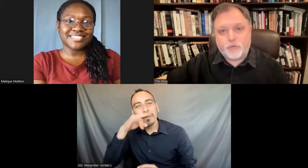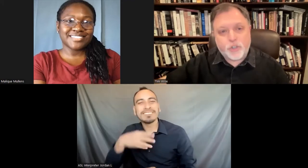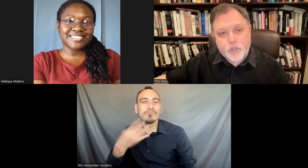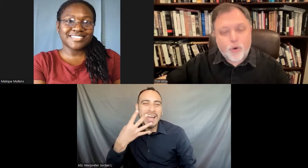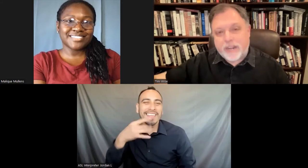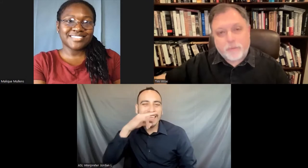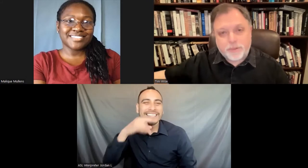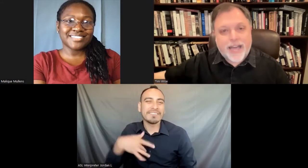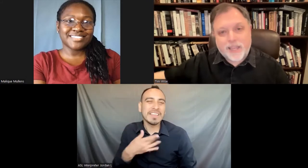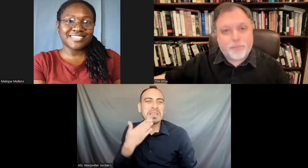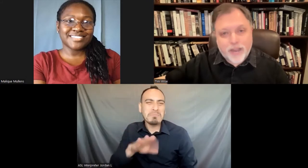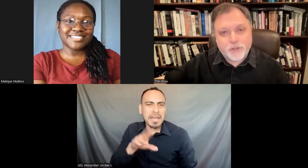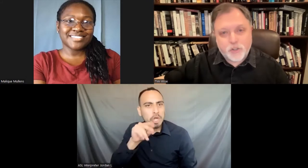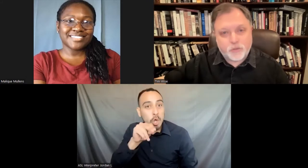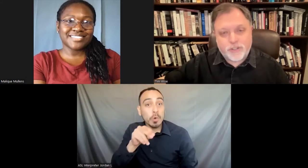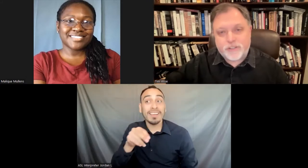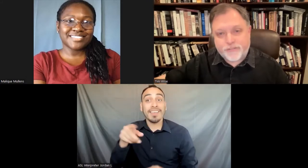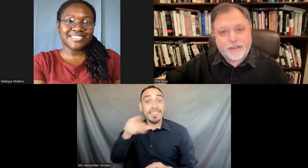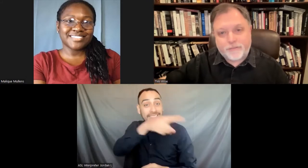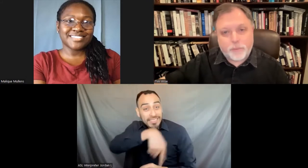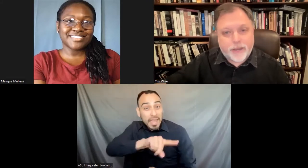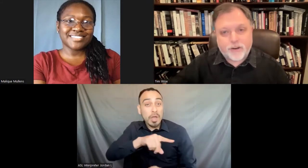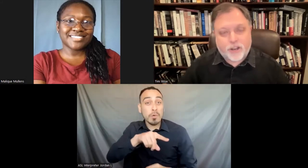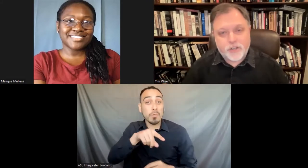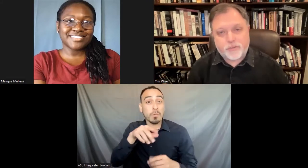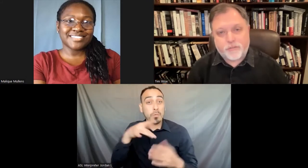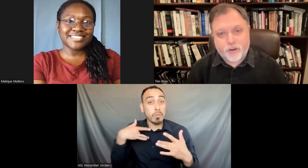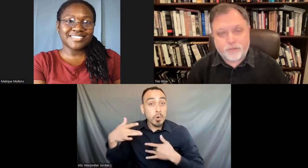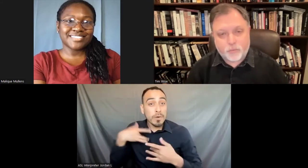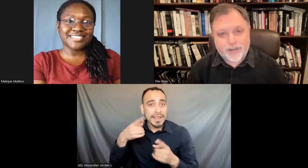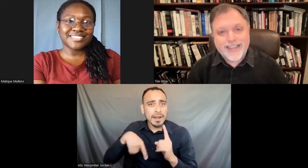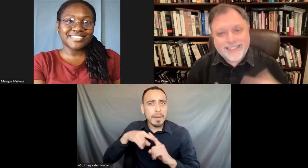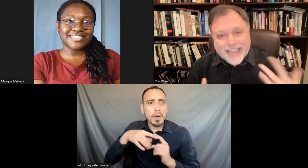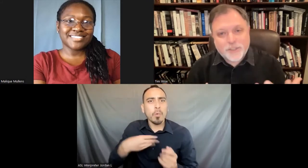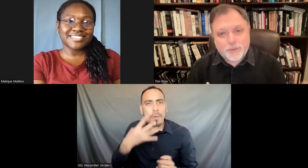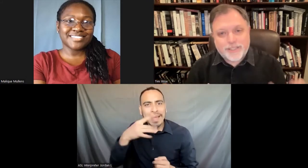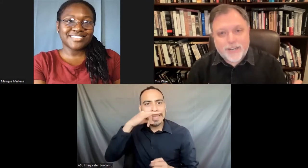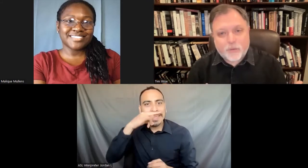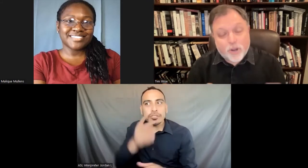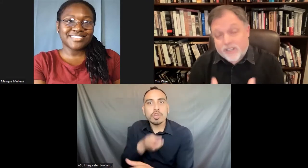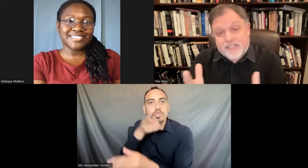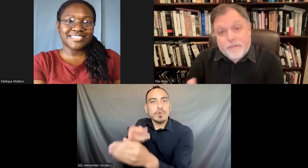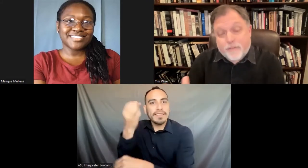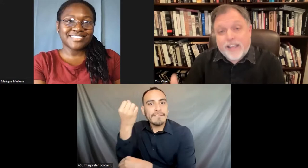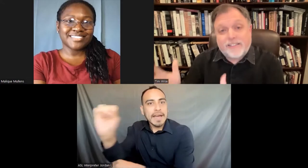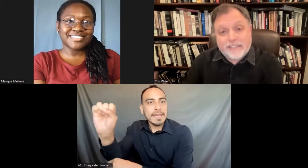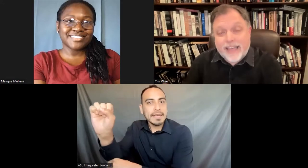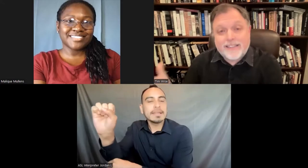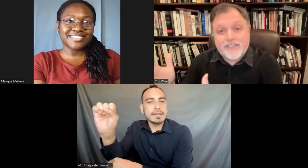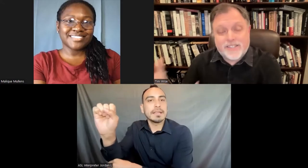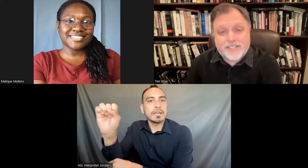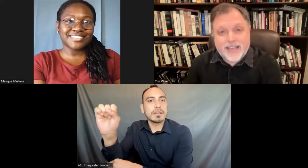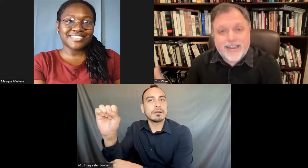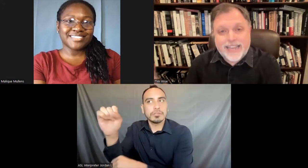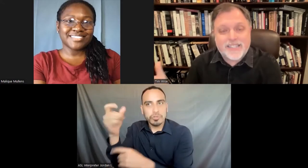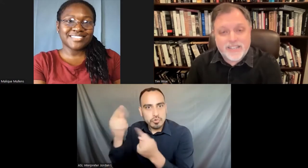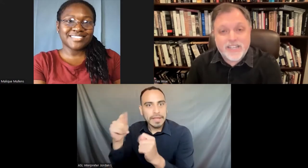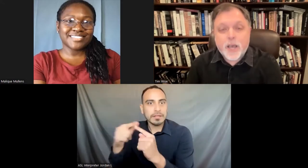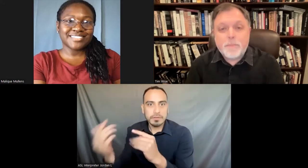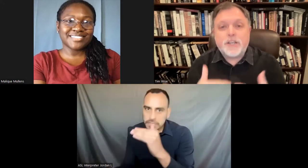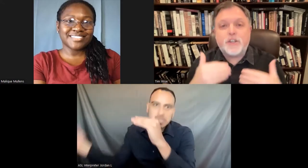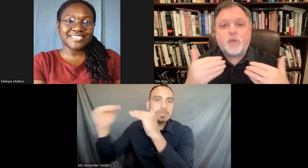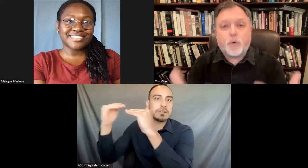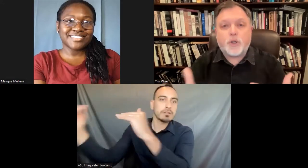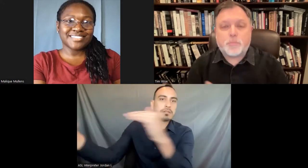white children joining with Black and brown children to fight for a better country for everyone. That's what they don't want, because they frankly like the society as